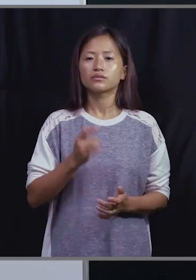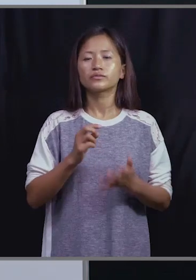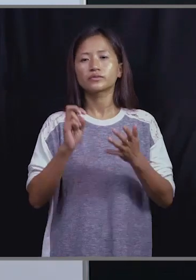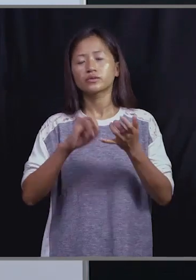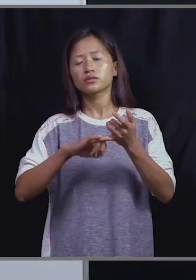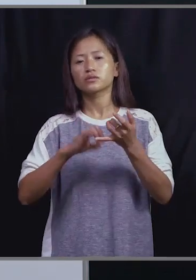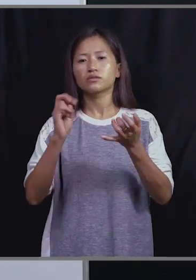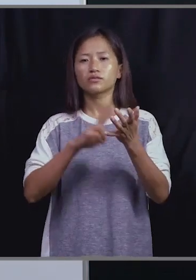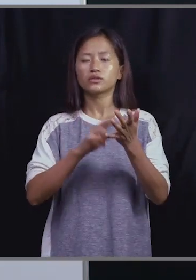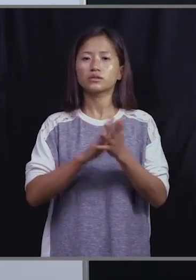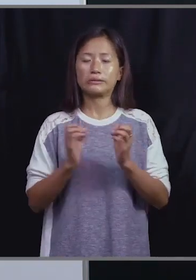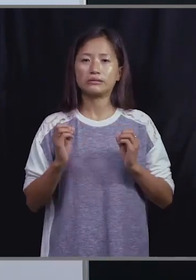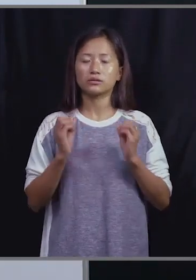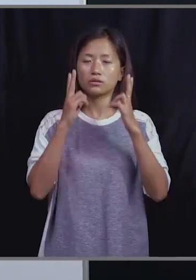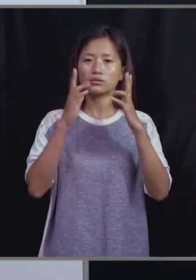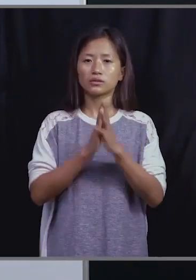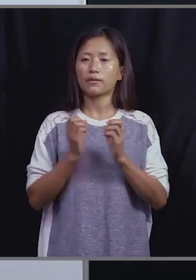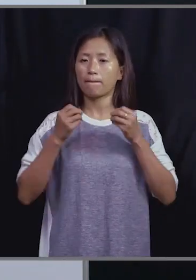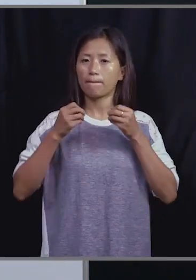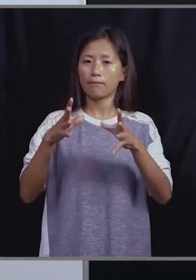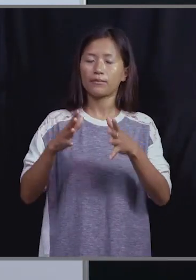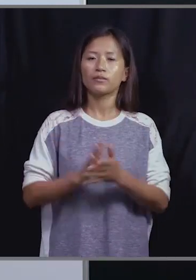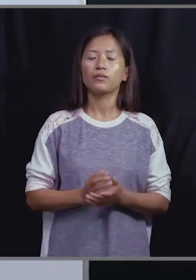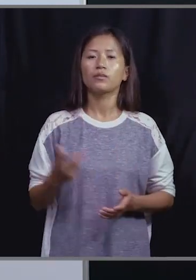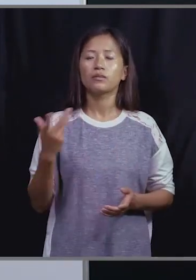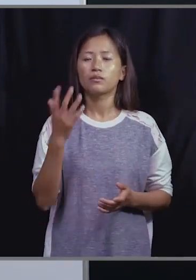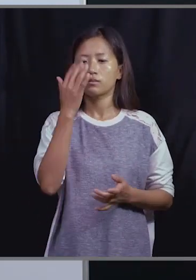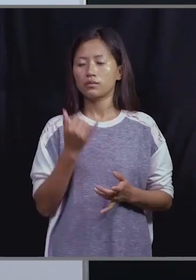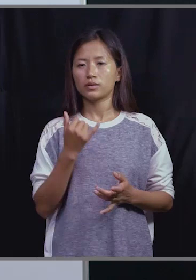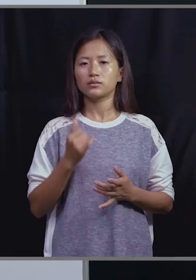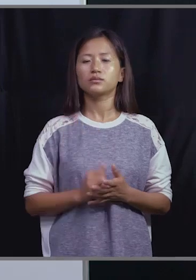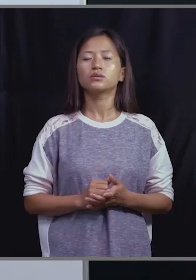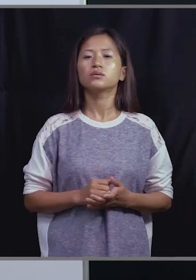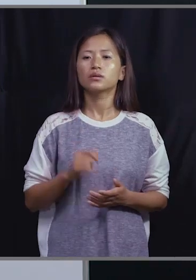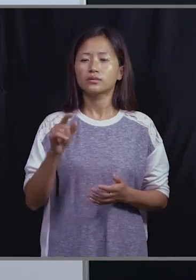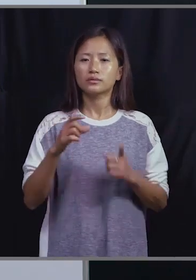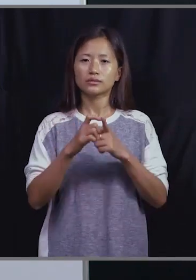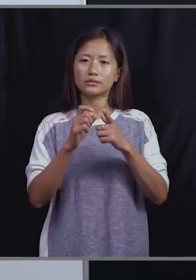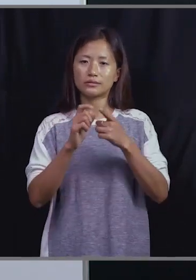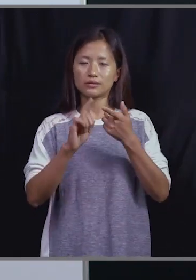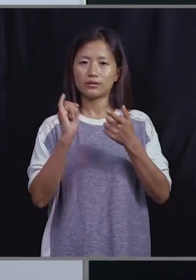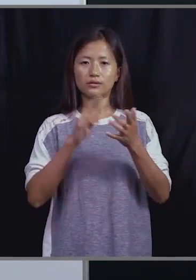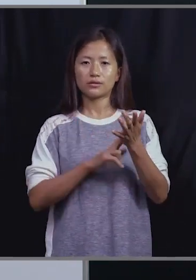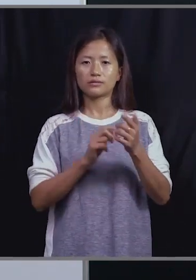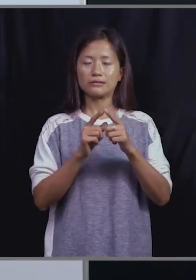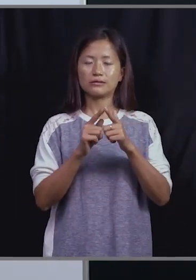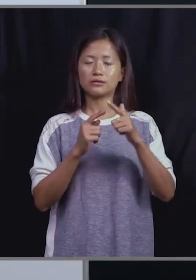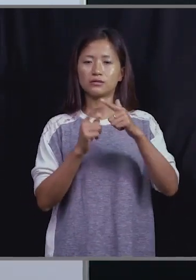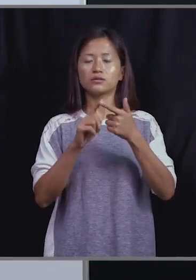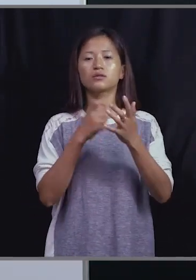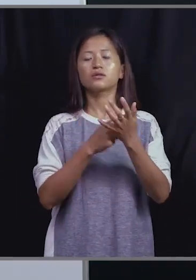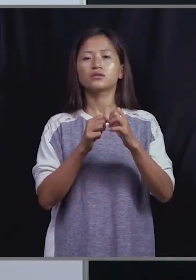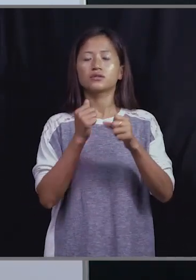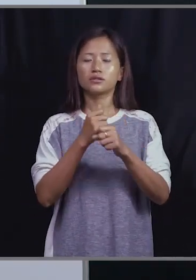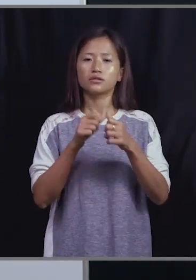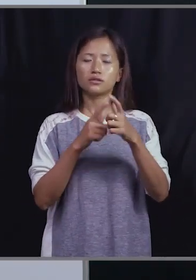Union, a shock and a blow. Why? Is because the disintegration of all this country, it was